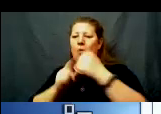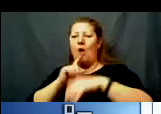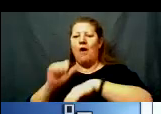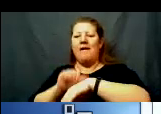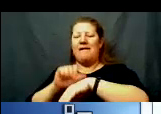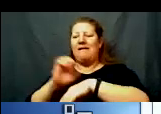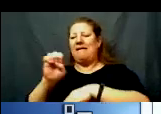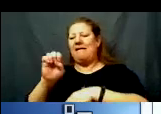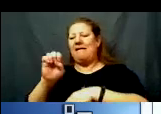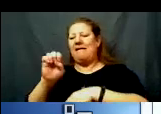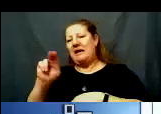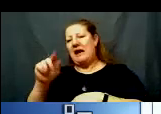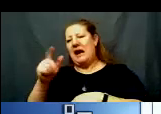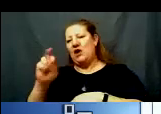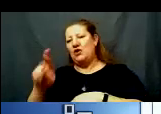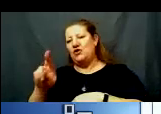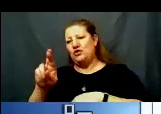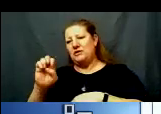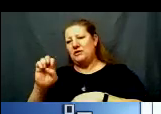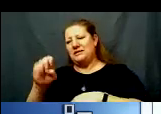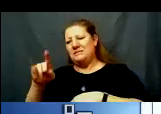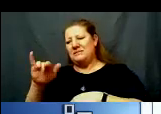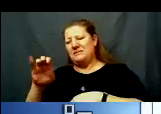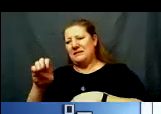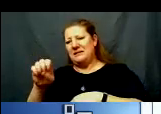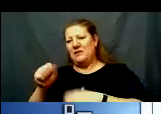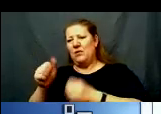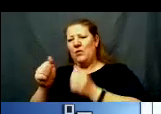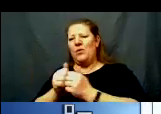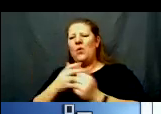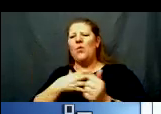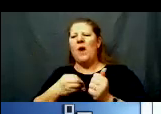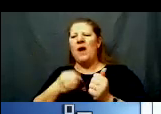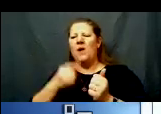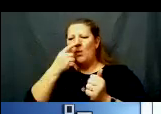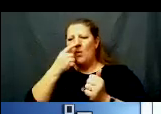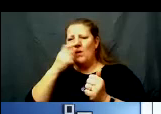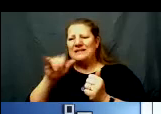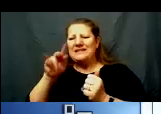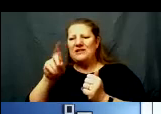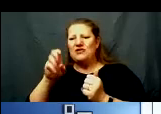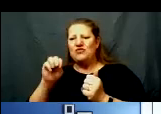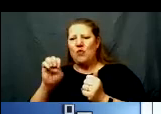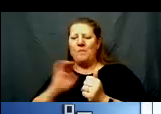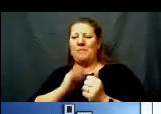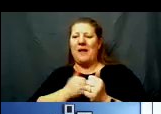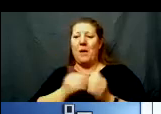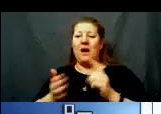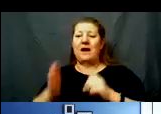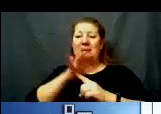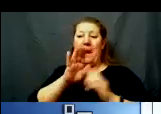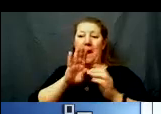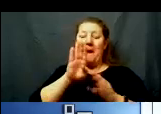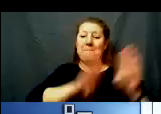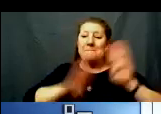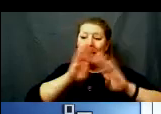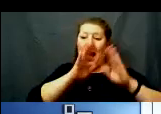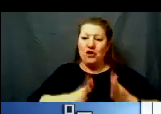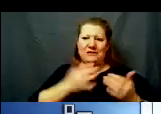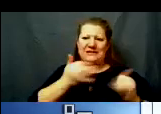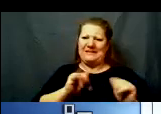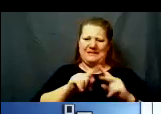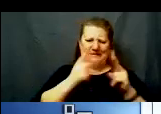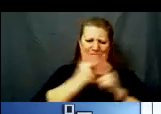suffering from white nose syndrome, which our top biologists are still trying to wrap their heads around. We're not